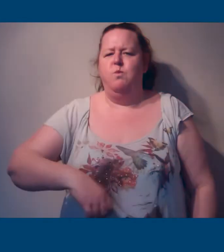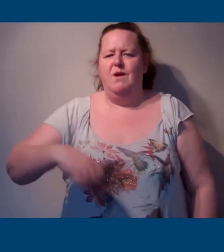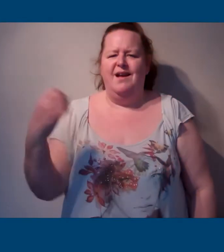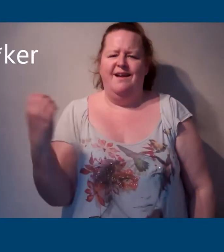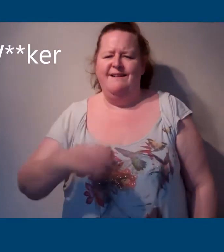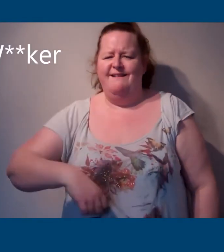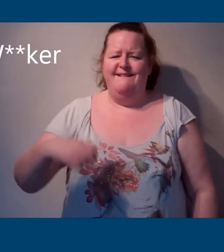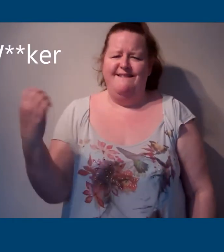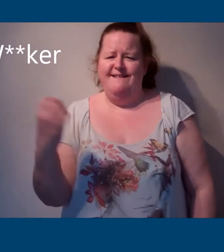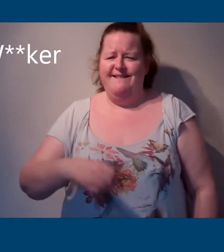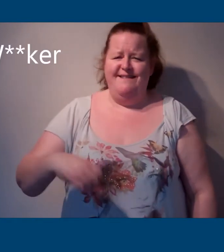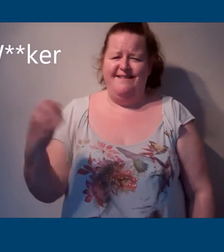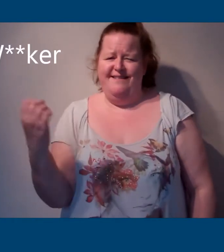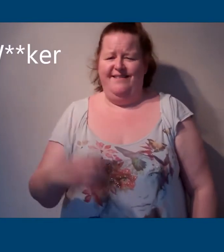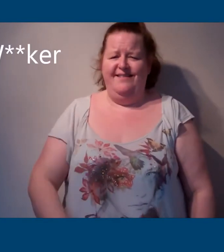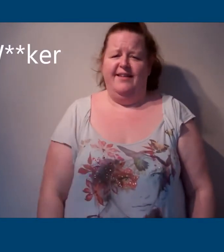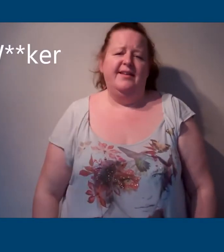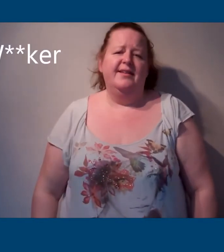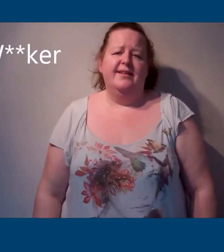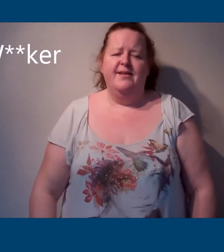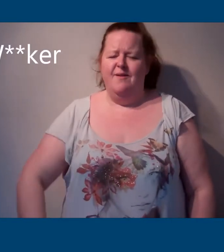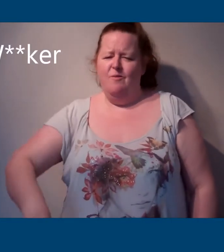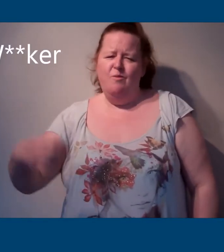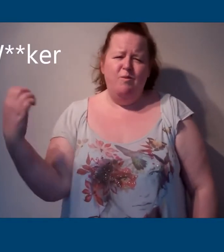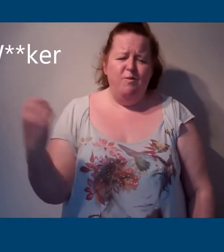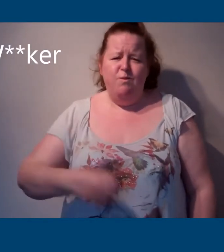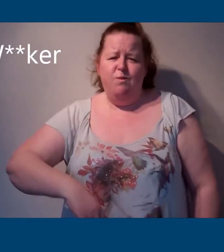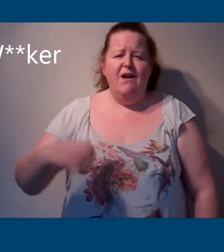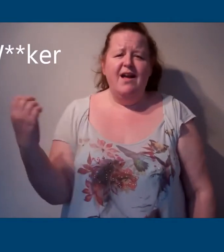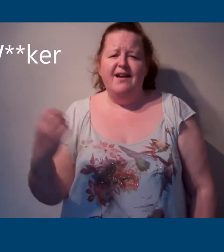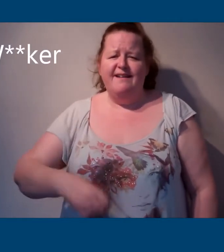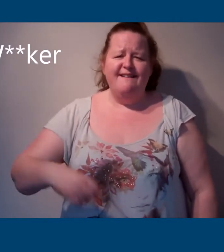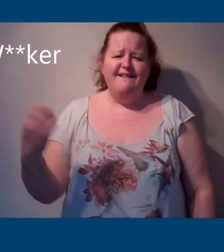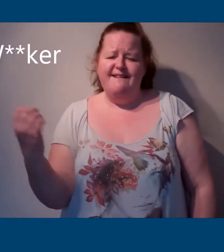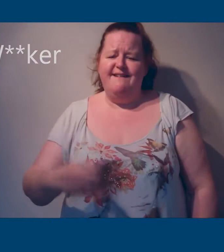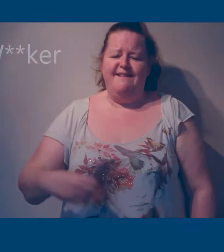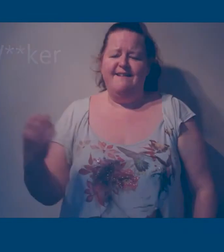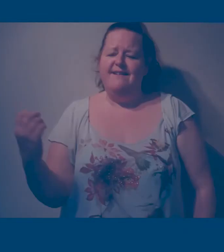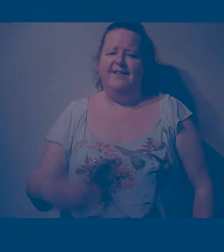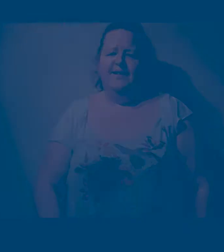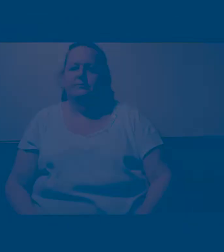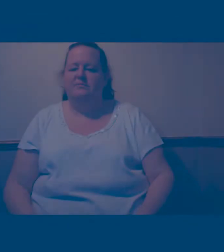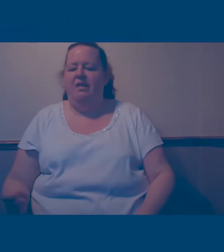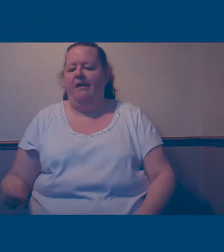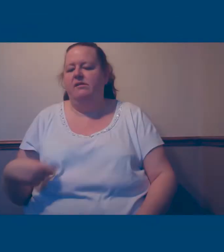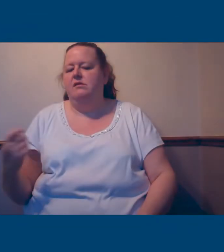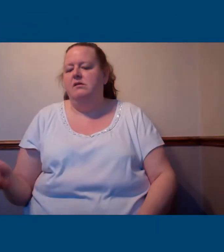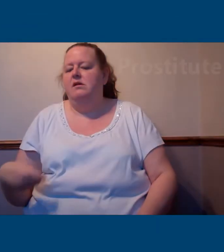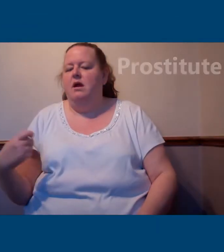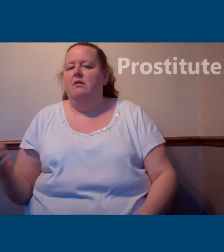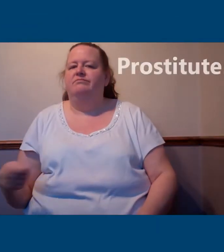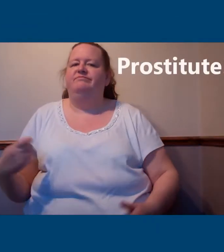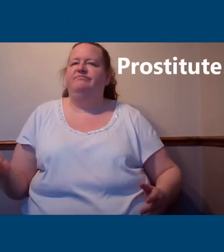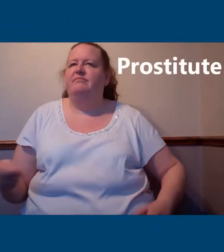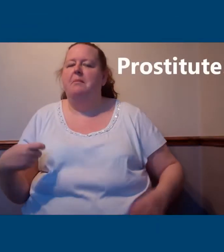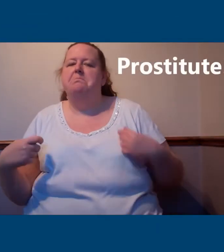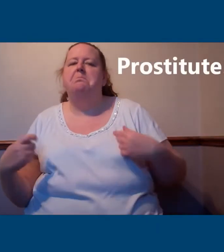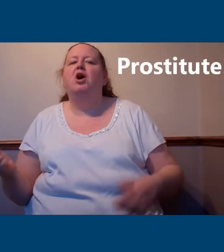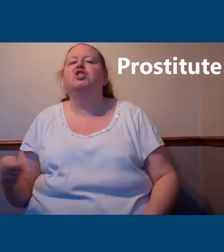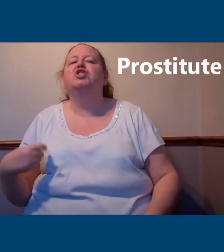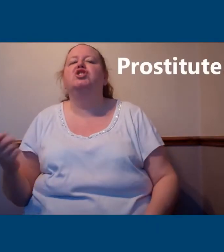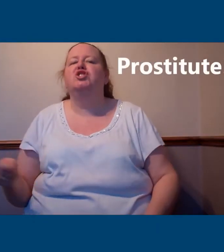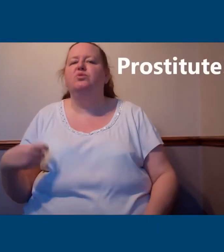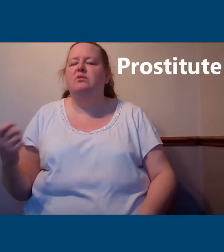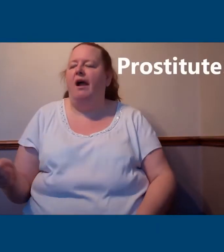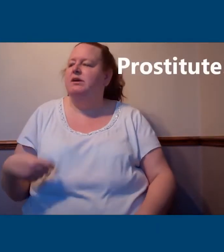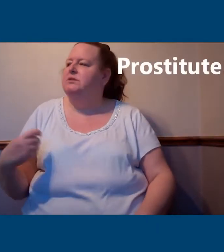had an early dinner, but didn't matter. I shouldn't have been there. I should have turned back around. And so when that happens, you pay